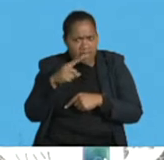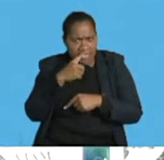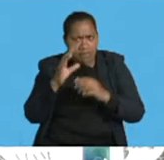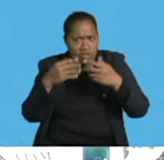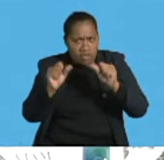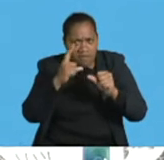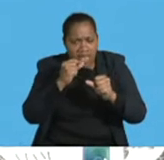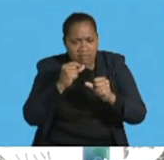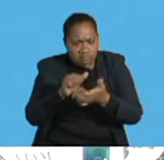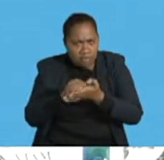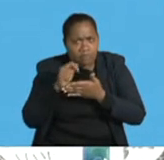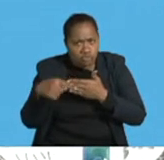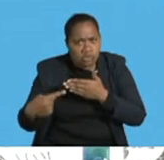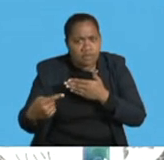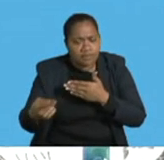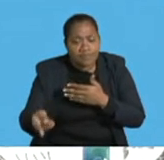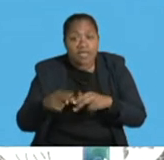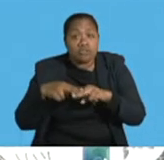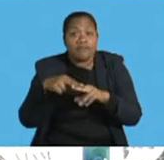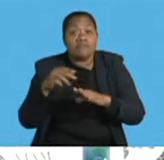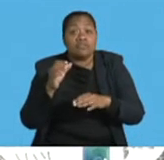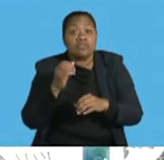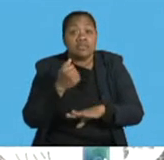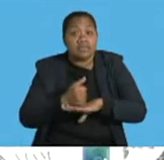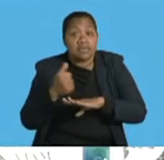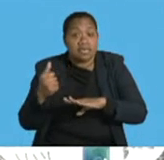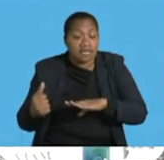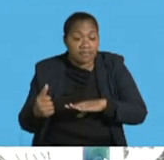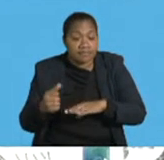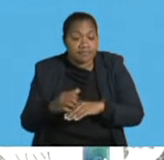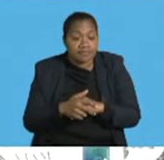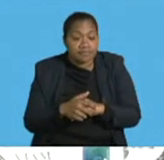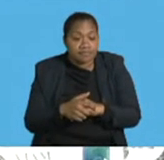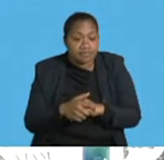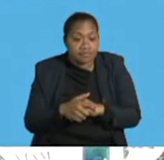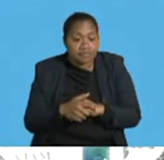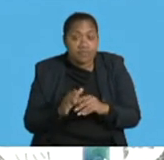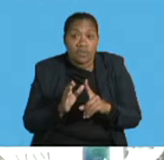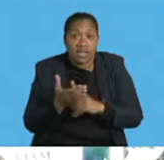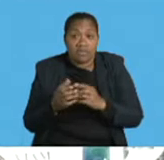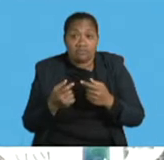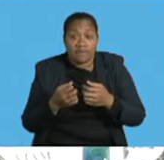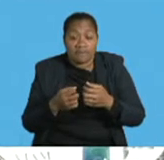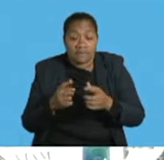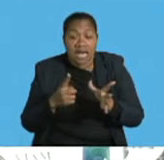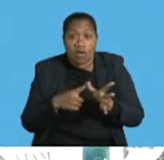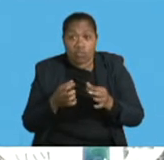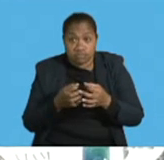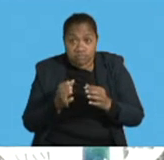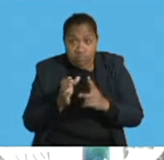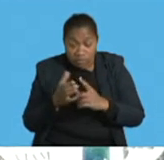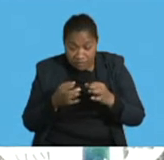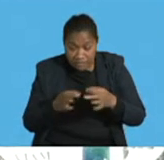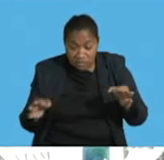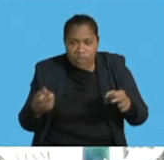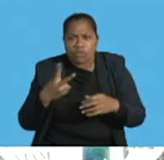Honourable Speaker, the Fiji government established the Thamboni Multi-Species Aquaculture Facility in 2015 with a vision